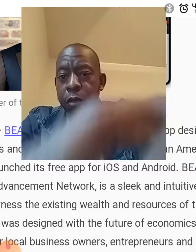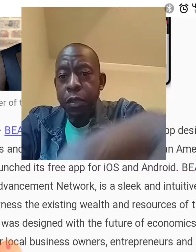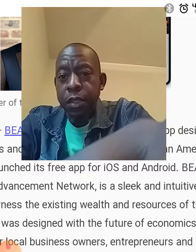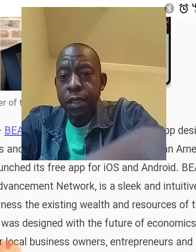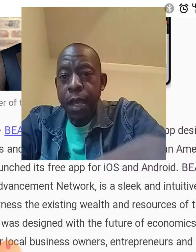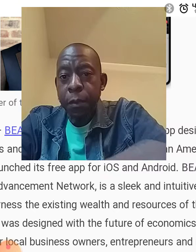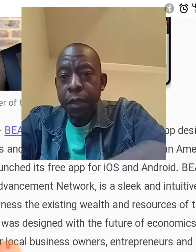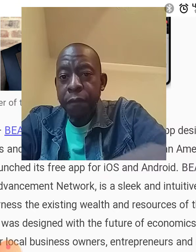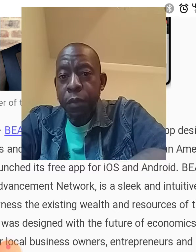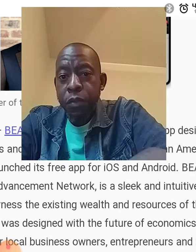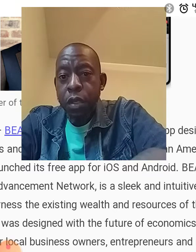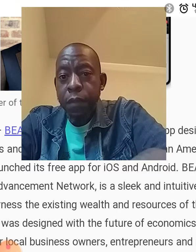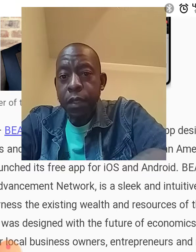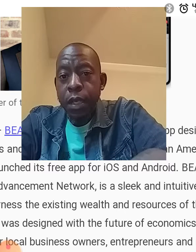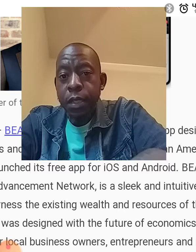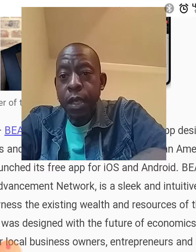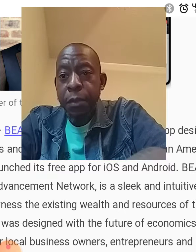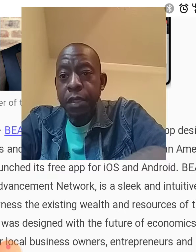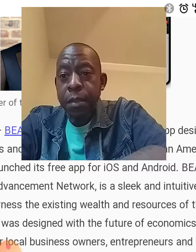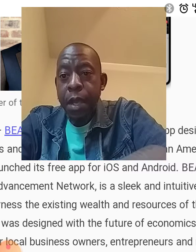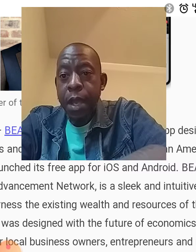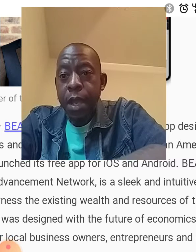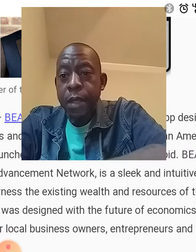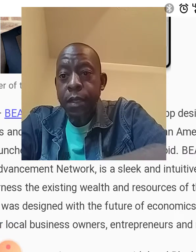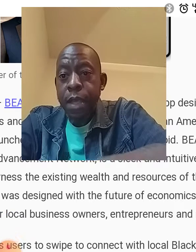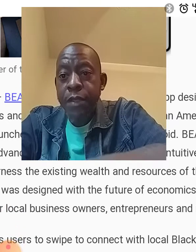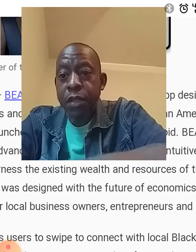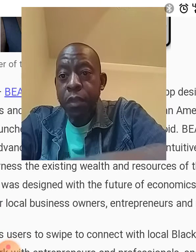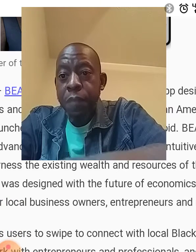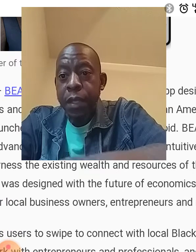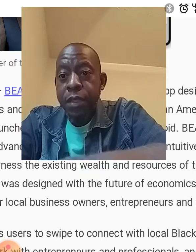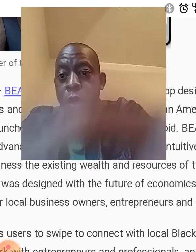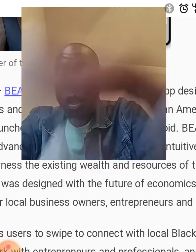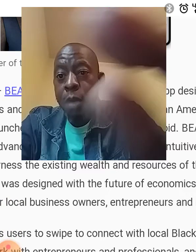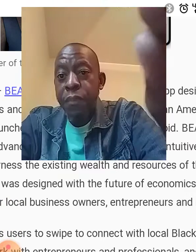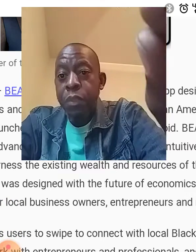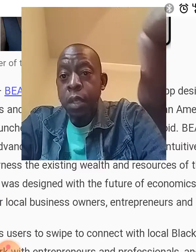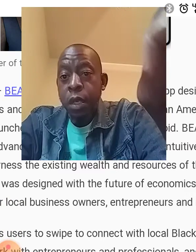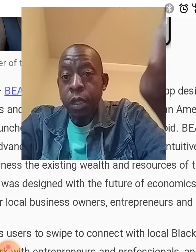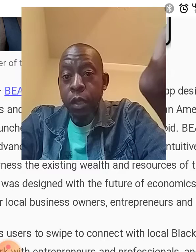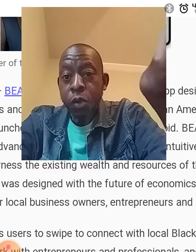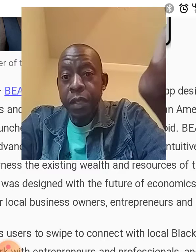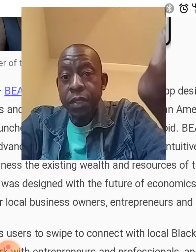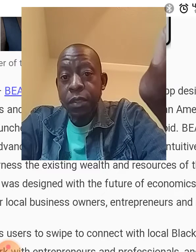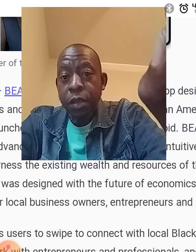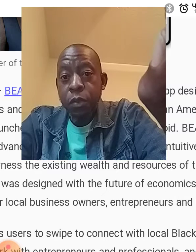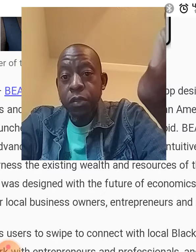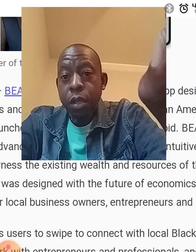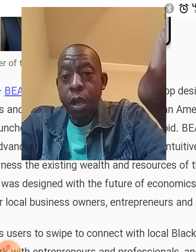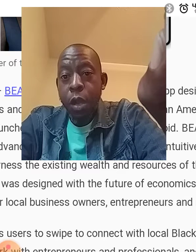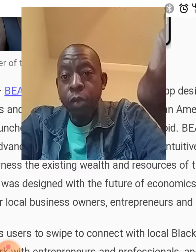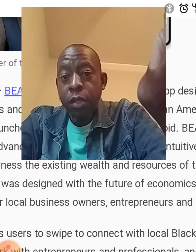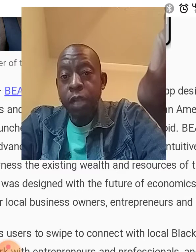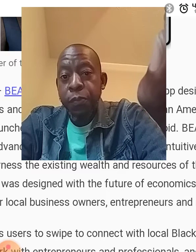Bean was designed with the future of economics in mind and has served as a hub for local business